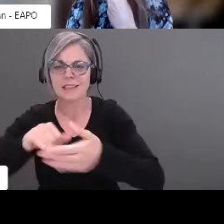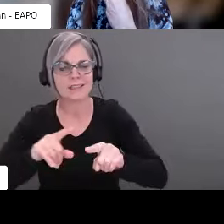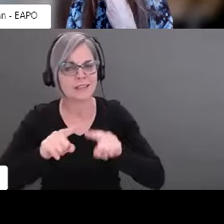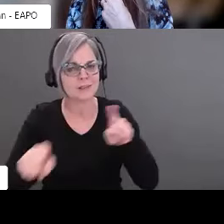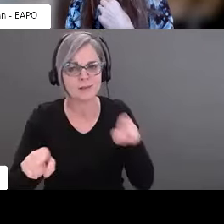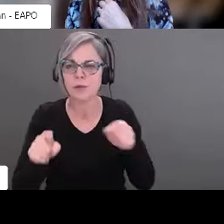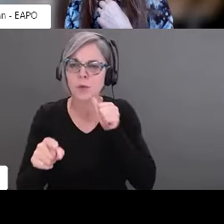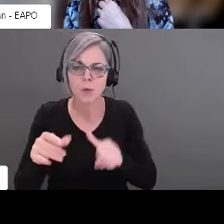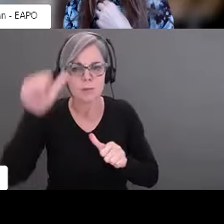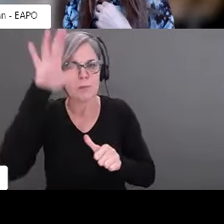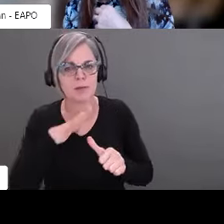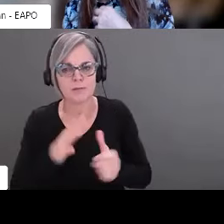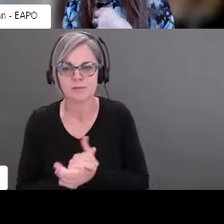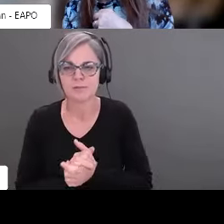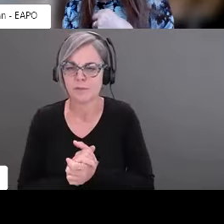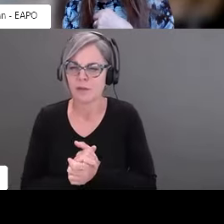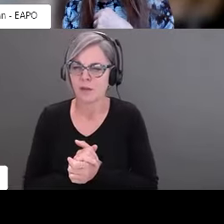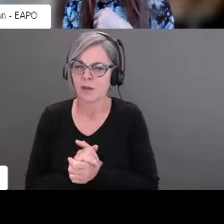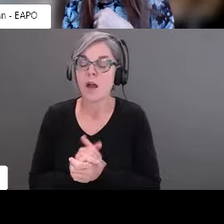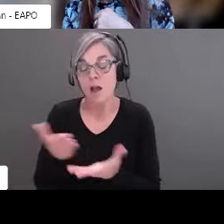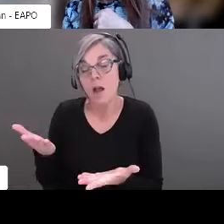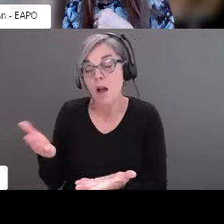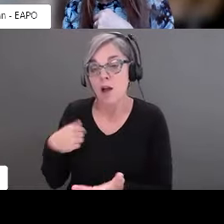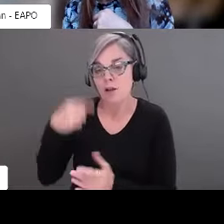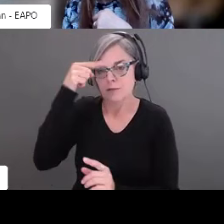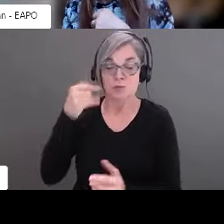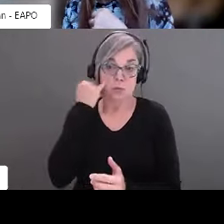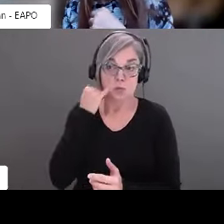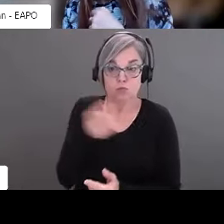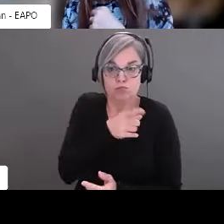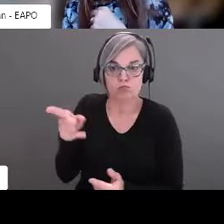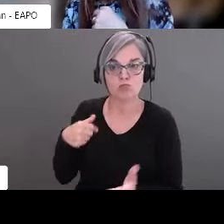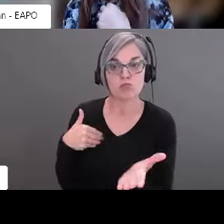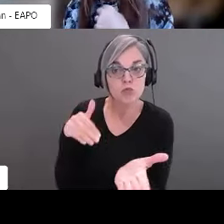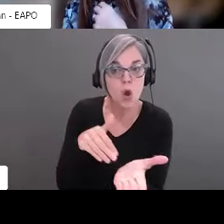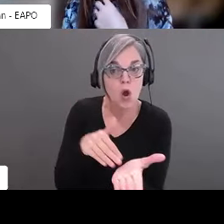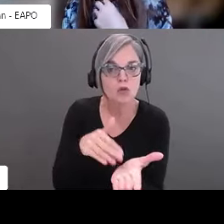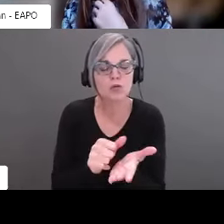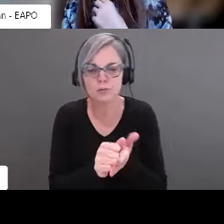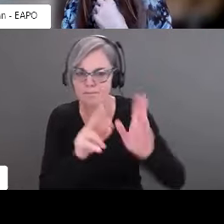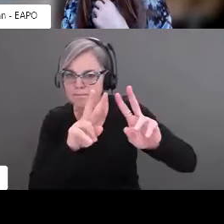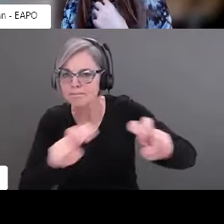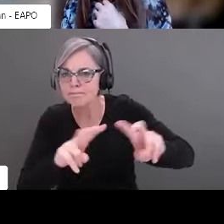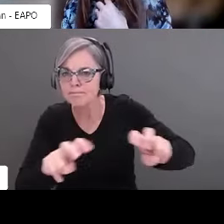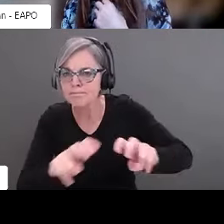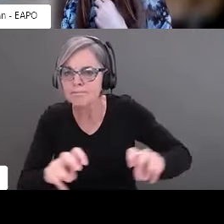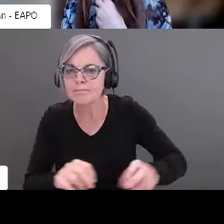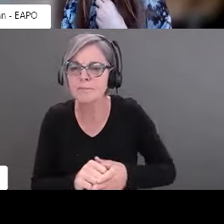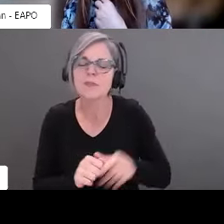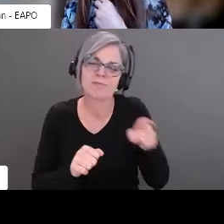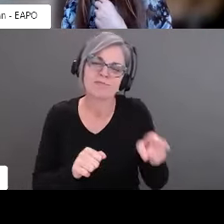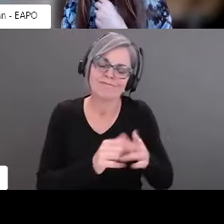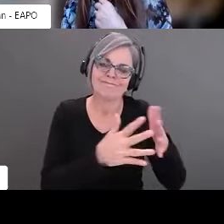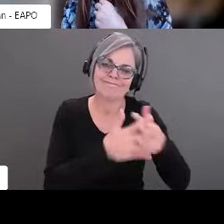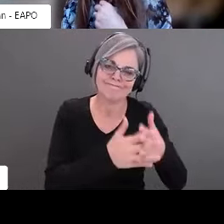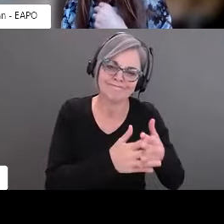you were doing this, I think as a physician, doing these assessment, at what point, I know there's laws are different than the states than they are